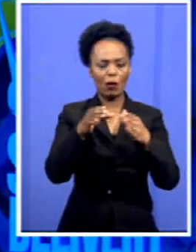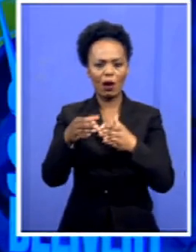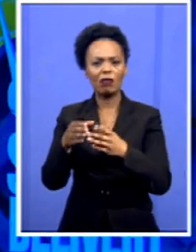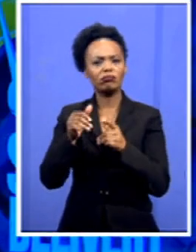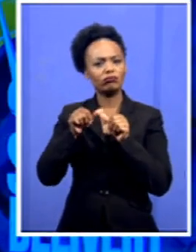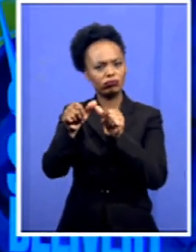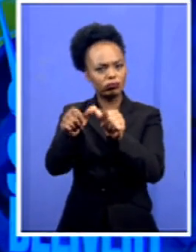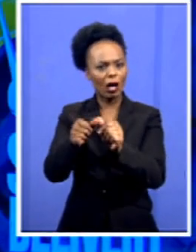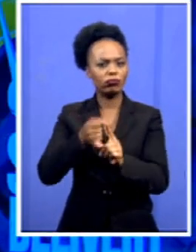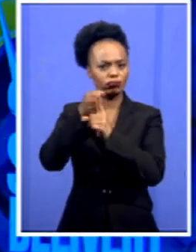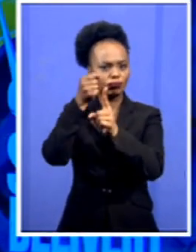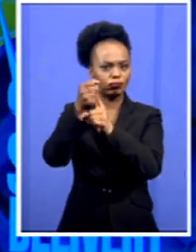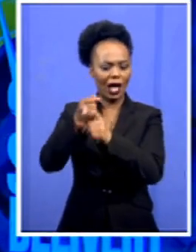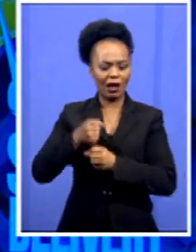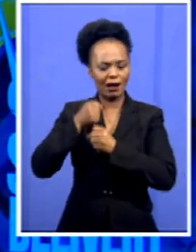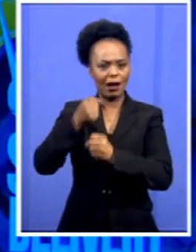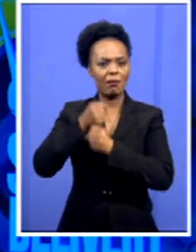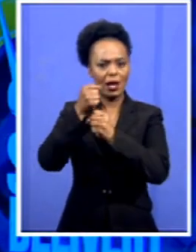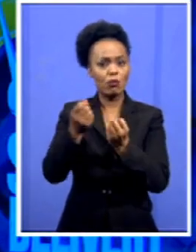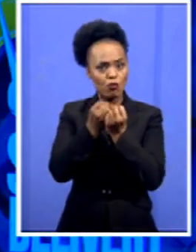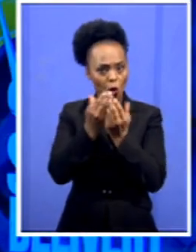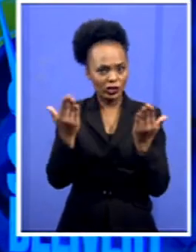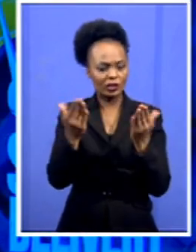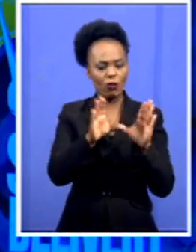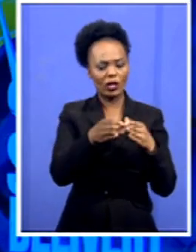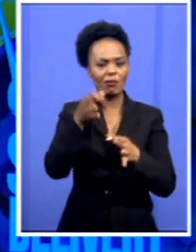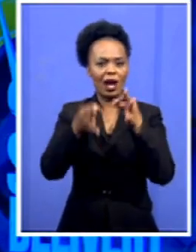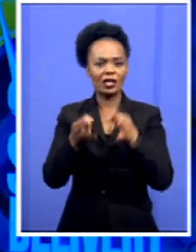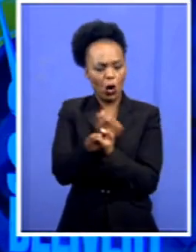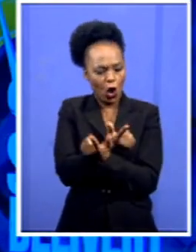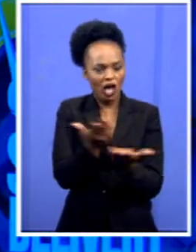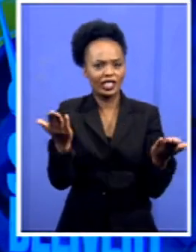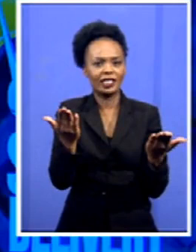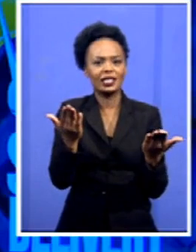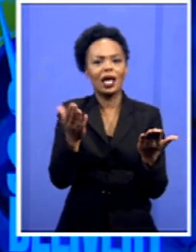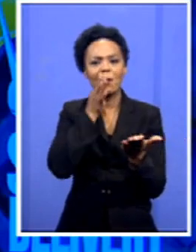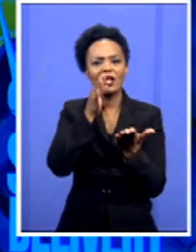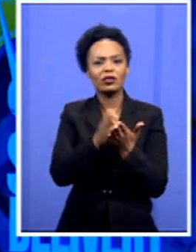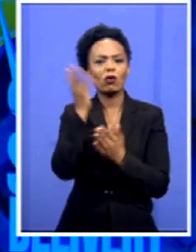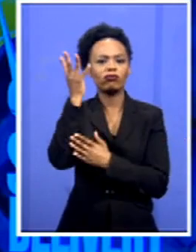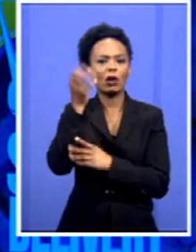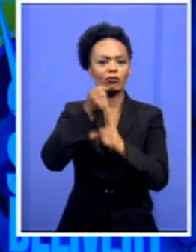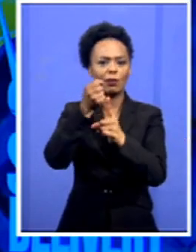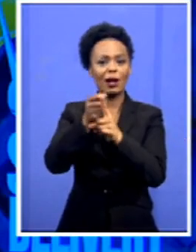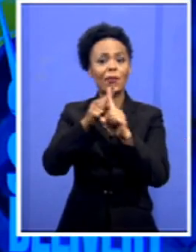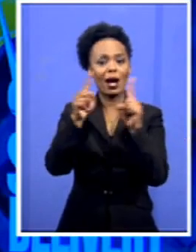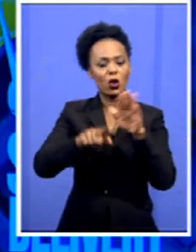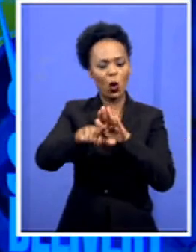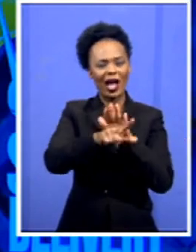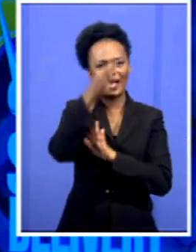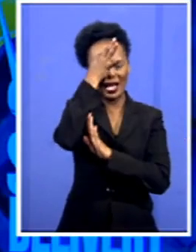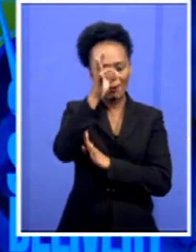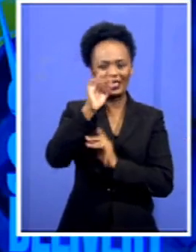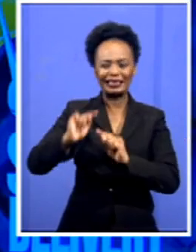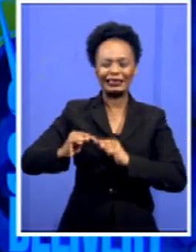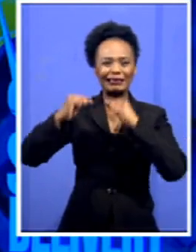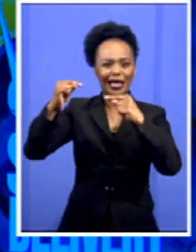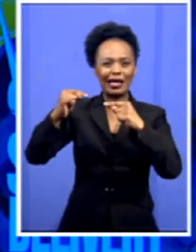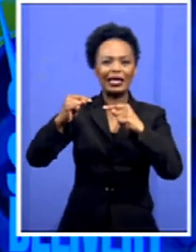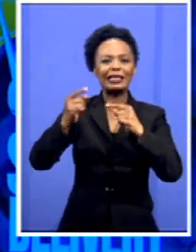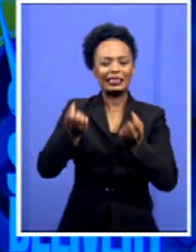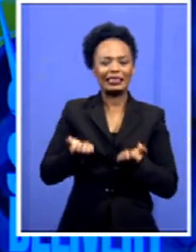campaigns, and many political parties have already launched their election manifestos. But local government remains embattled with wide service